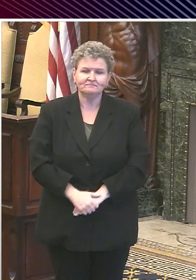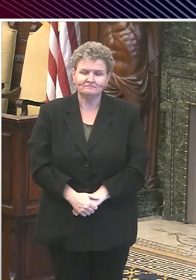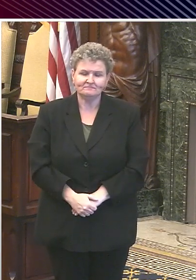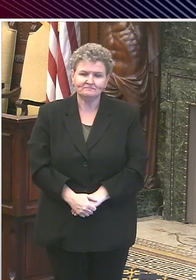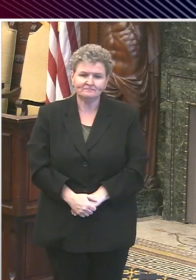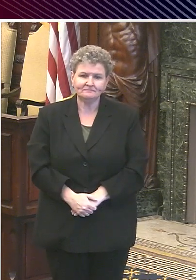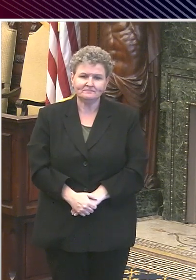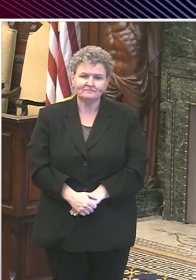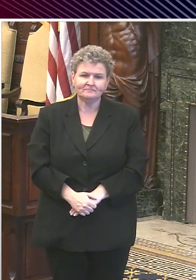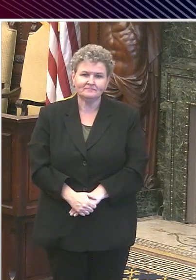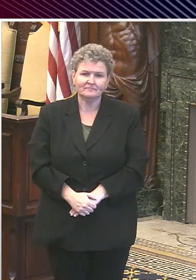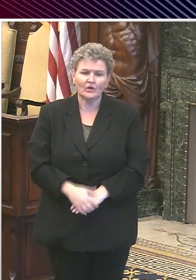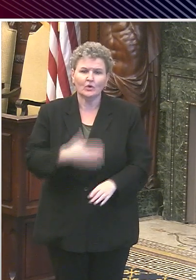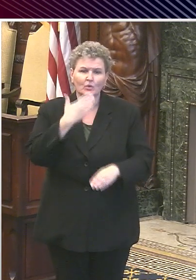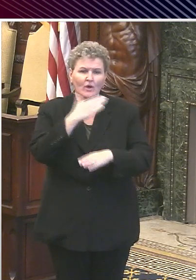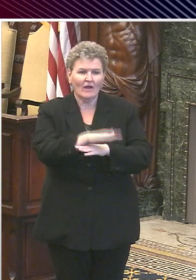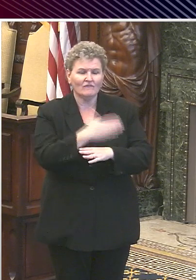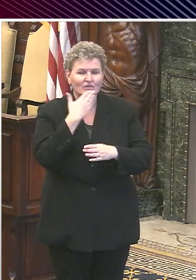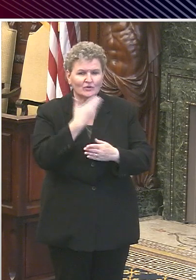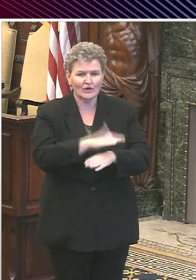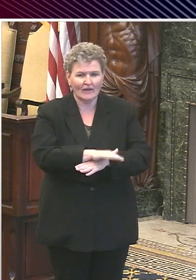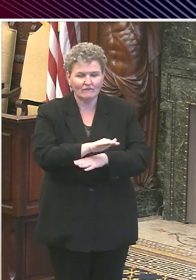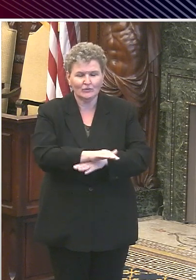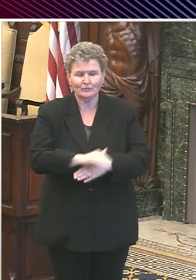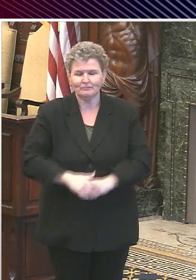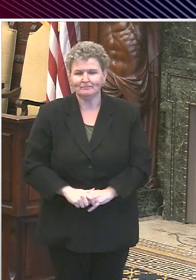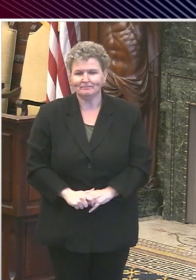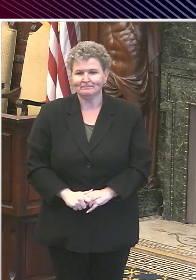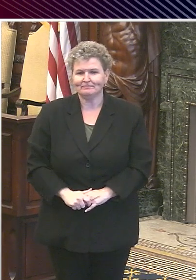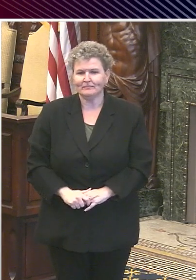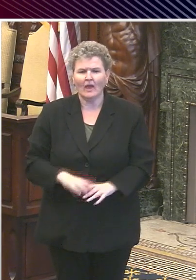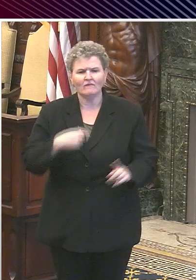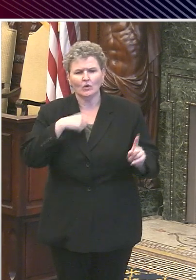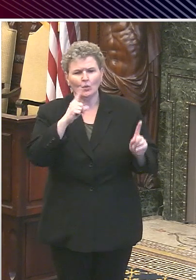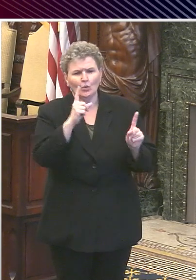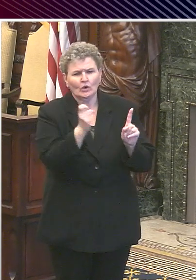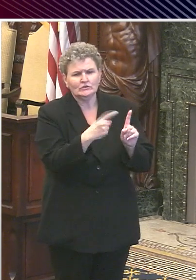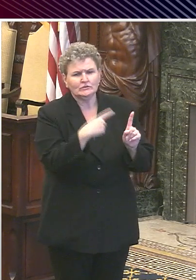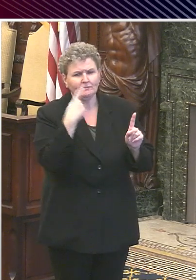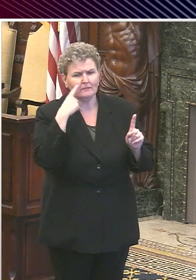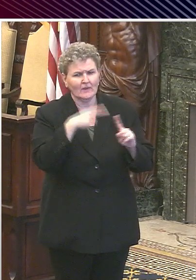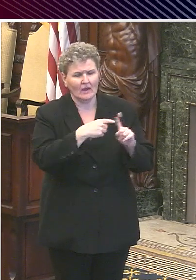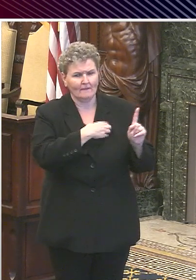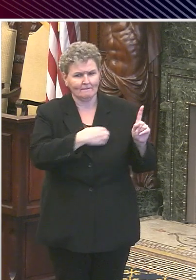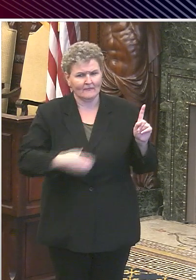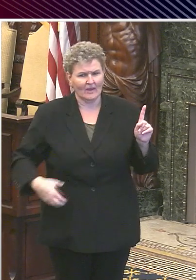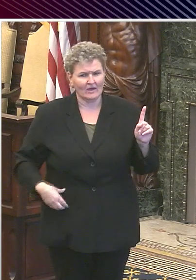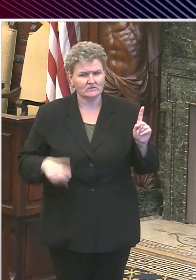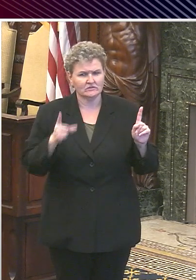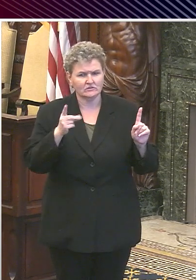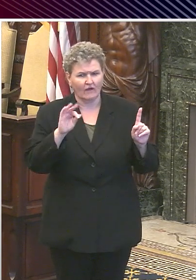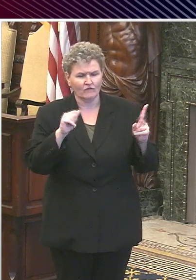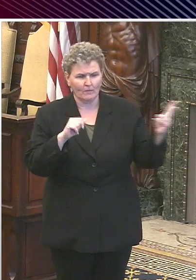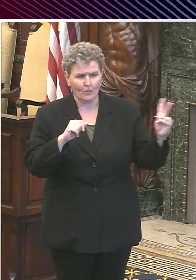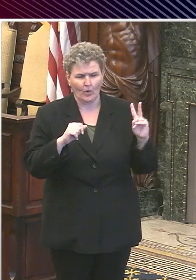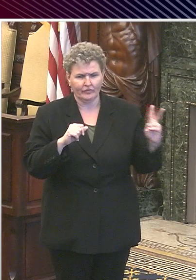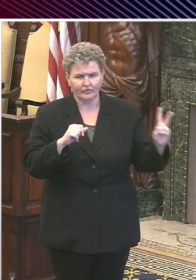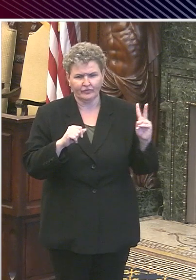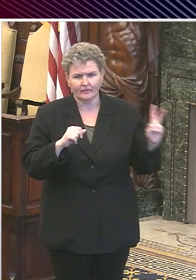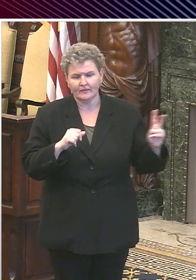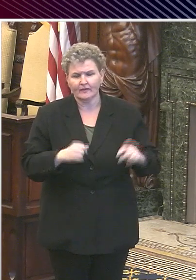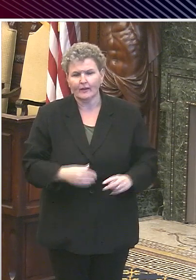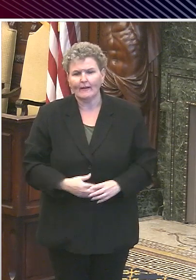Good afternoon, everyone. And I'd like to direct my questions to both the mayor and Dr. Farley.